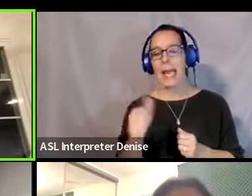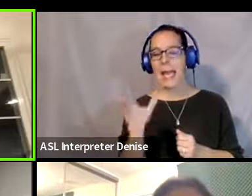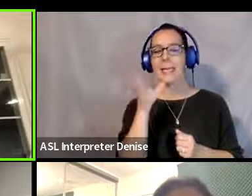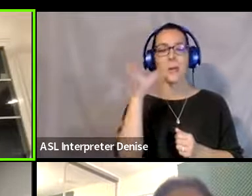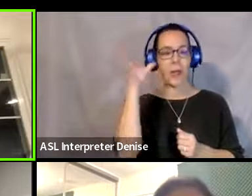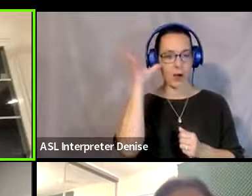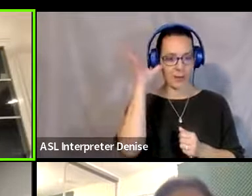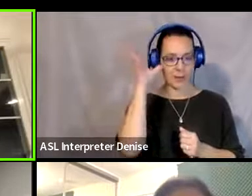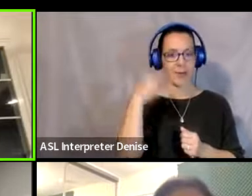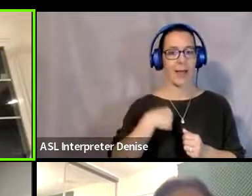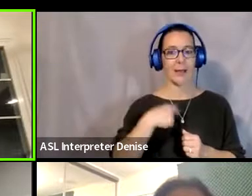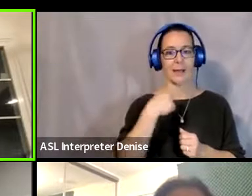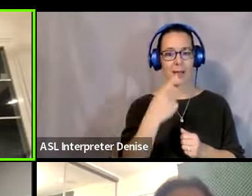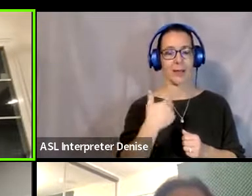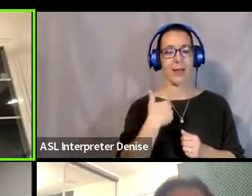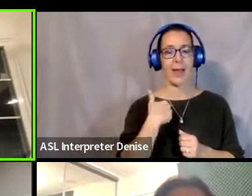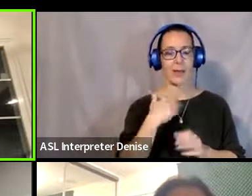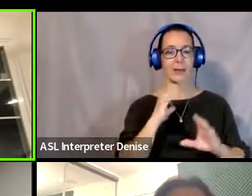to have the